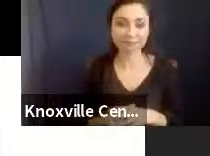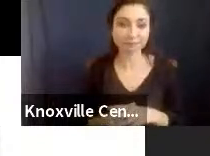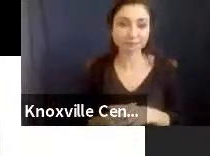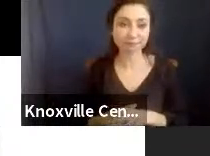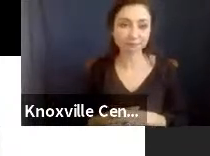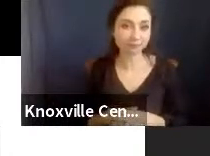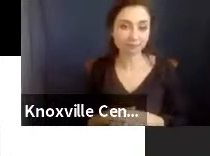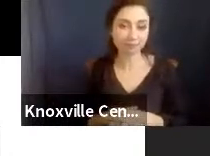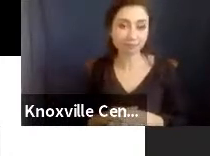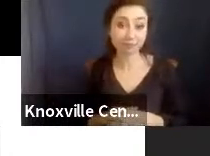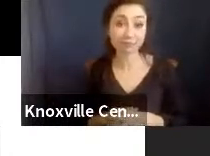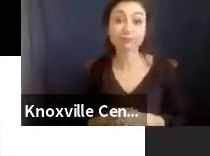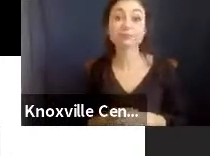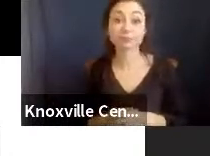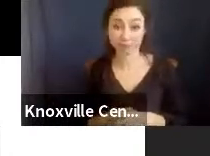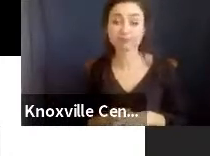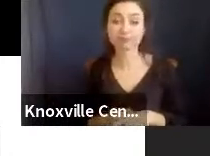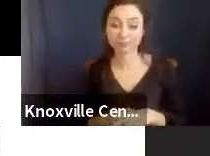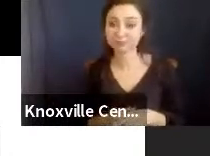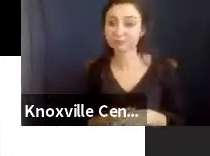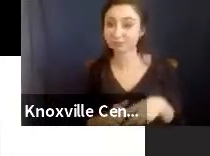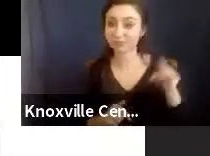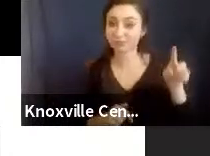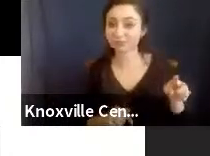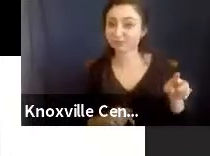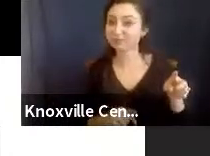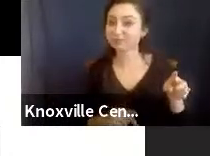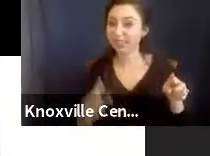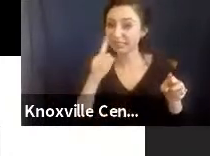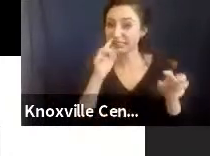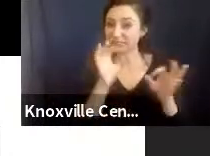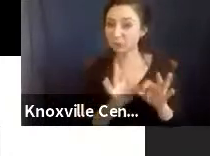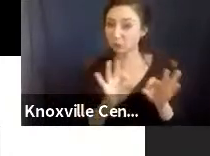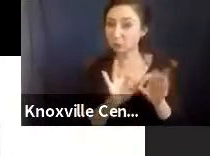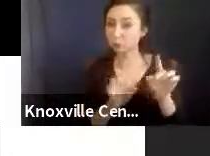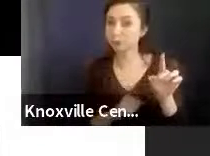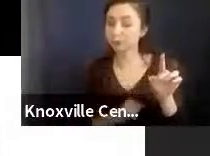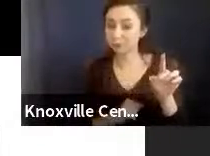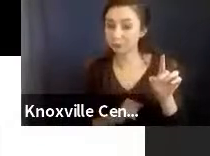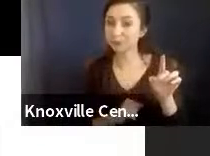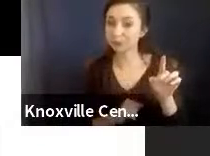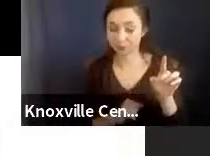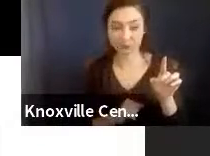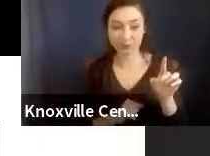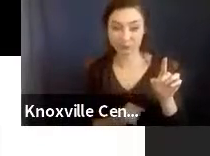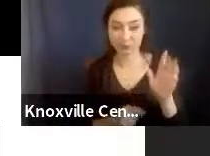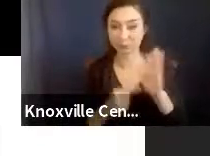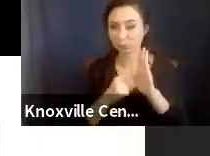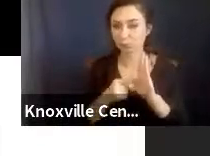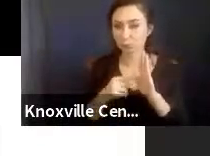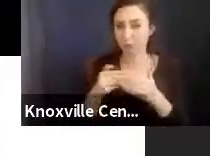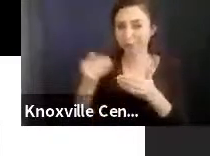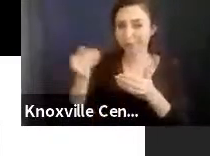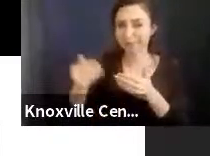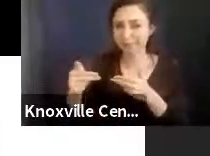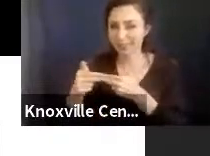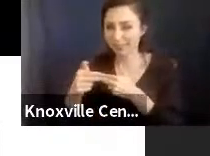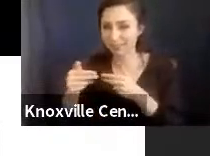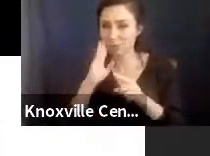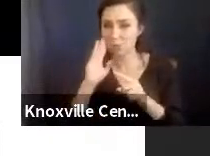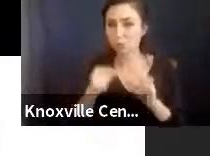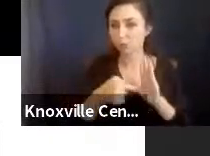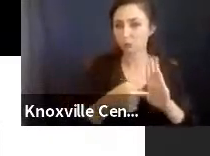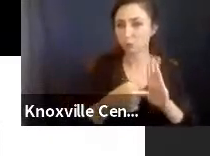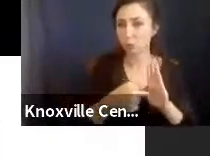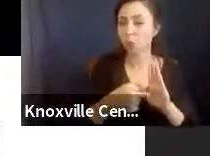So I think this is notable. And I'll show I believe it's my next slide where I show some age